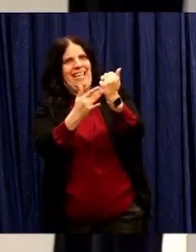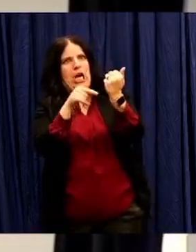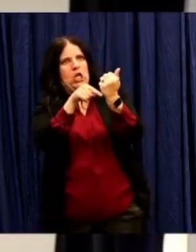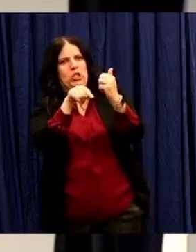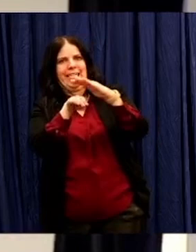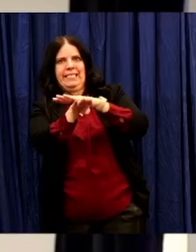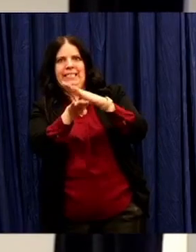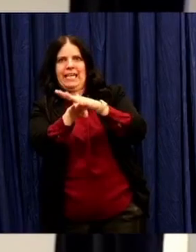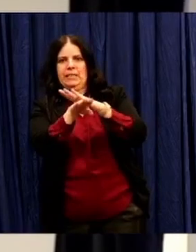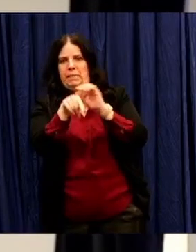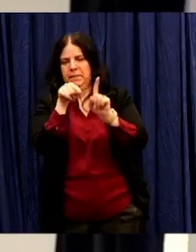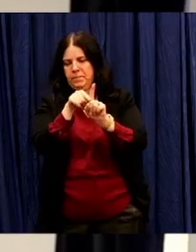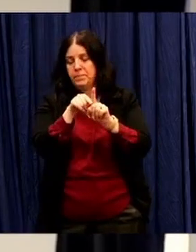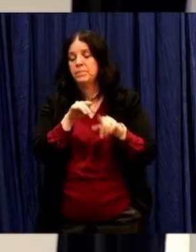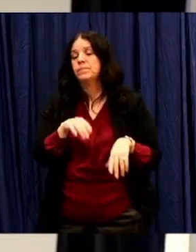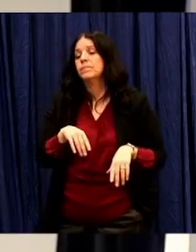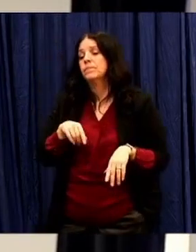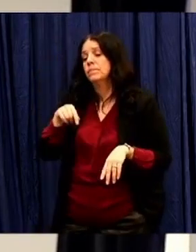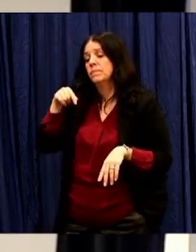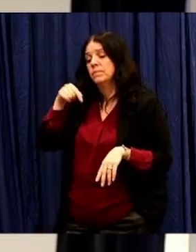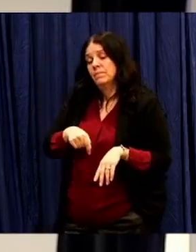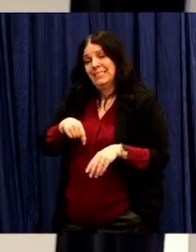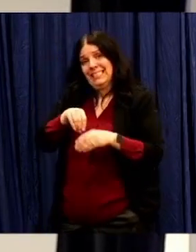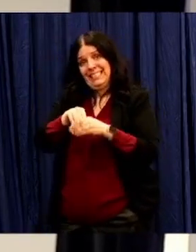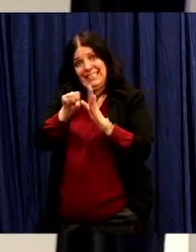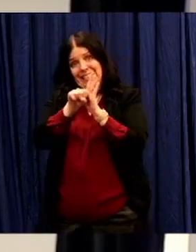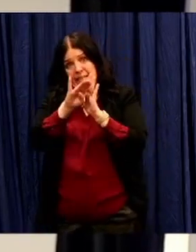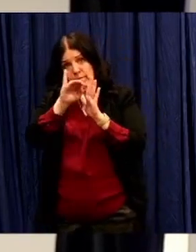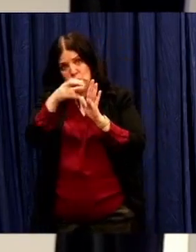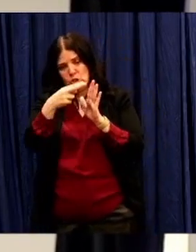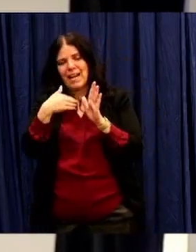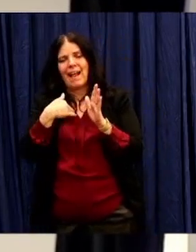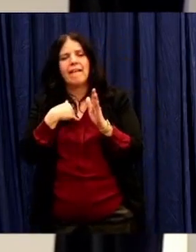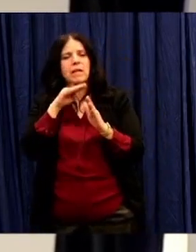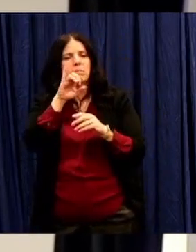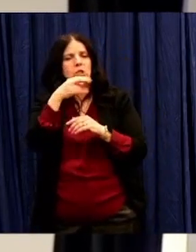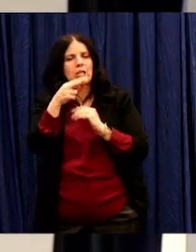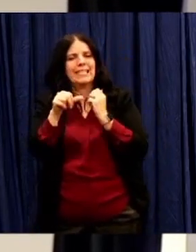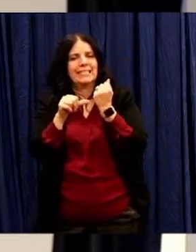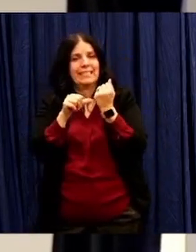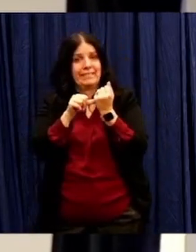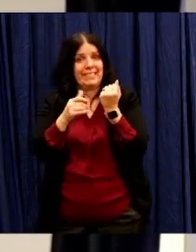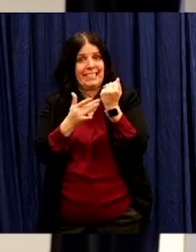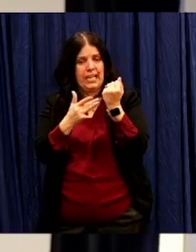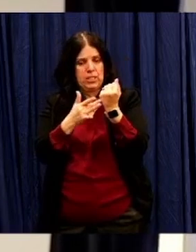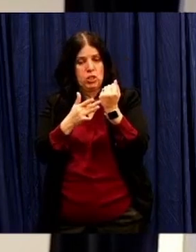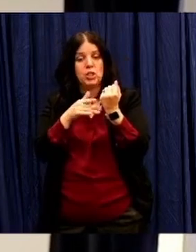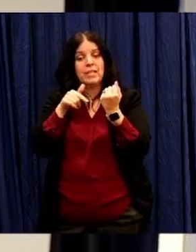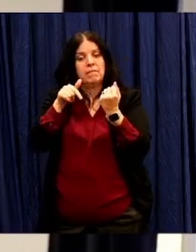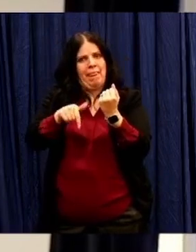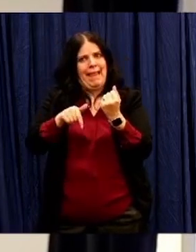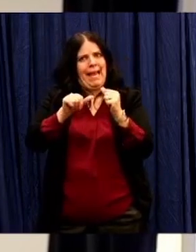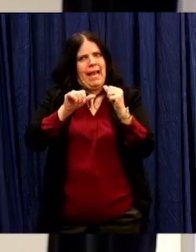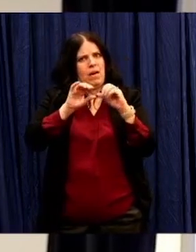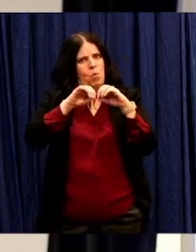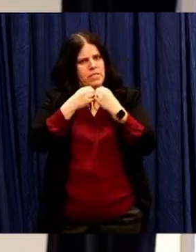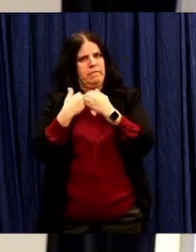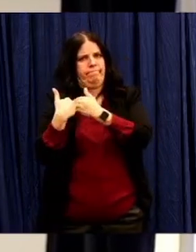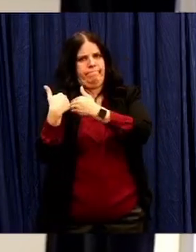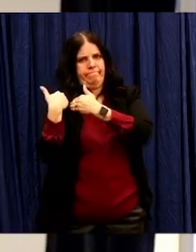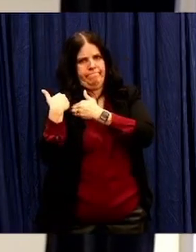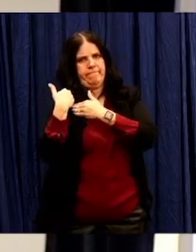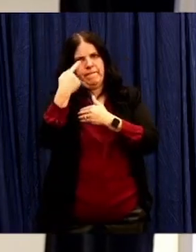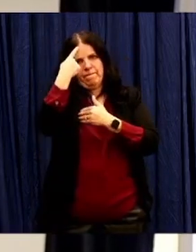In terms of the Michigan Assistive Technology Program, who is the implementing entity for the